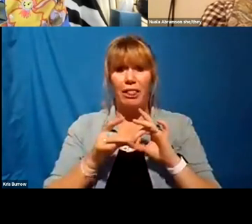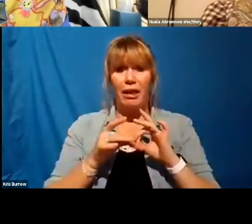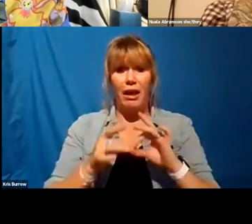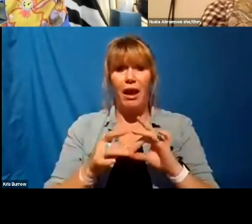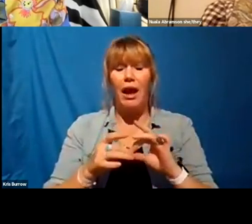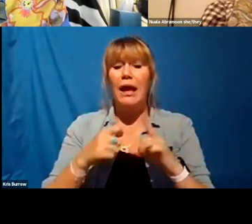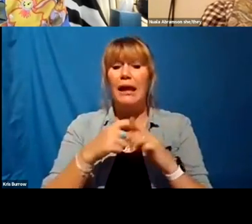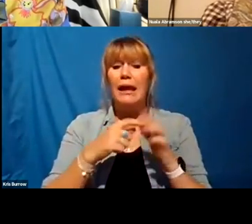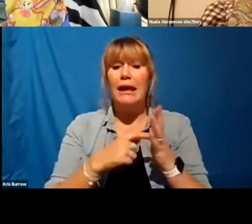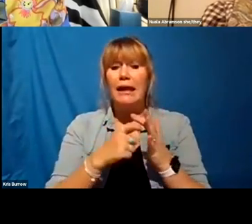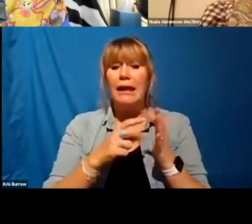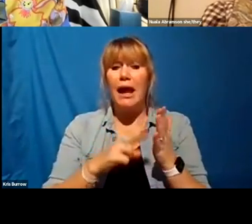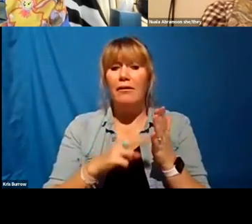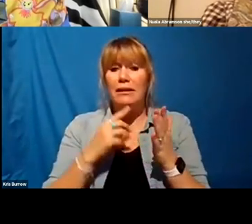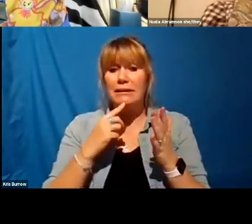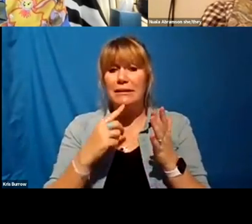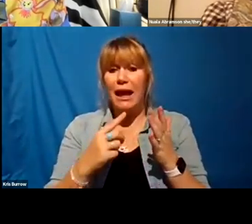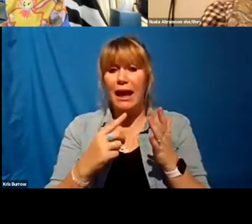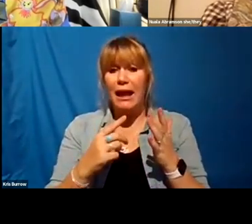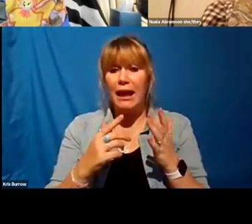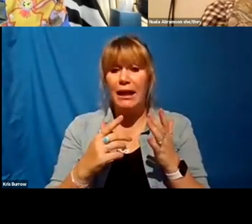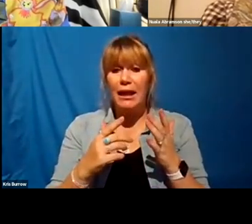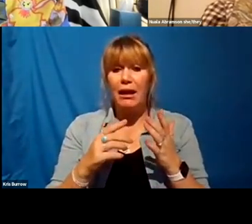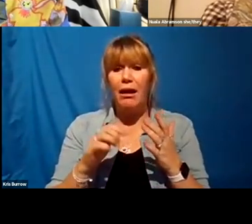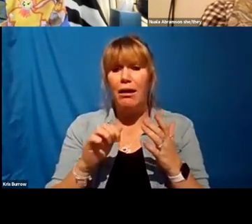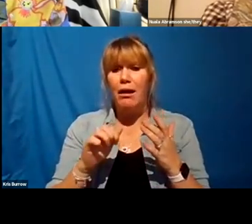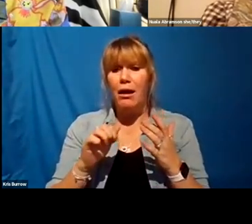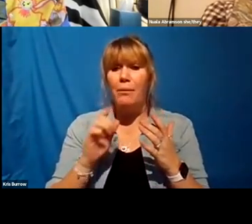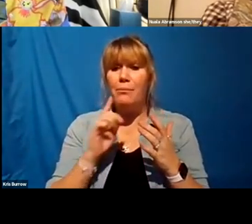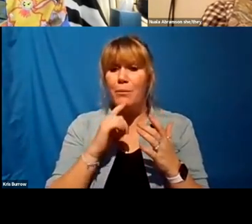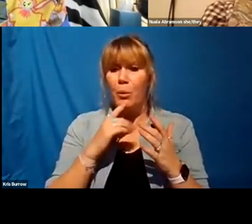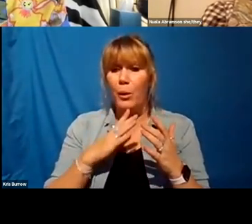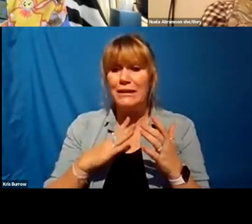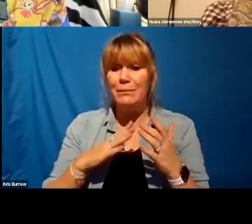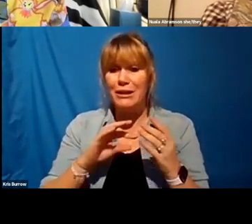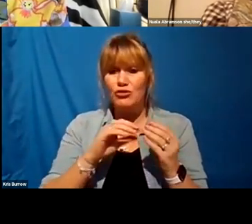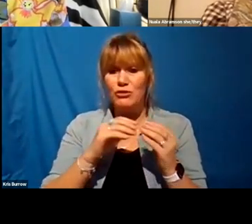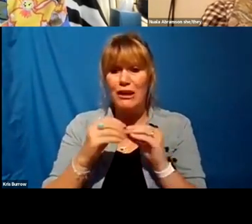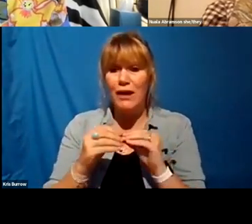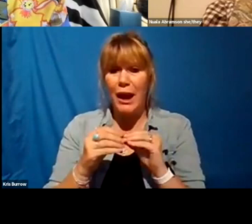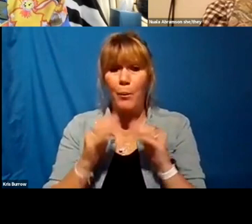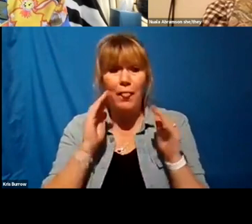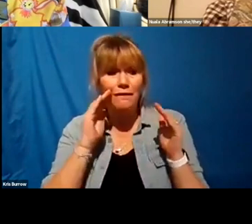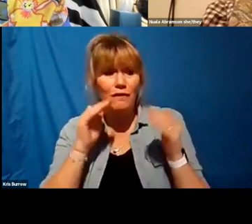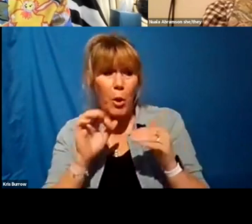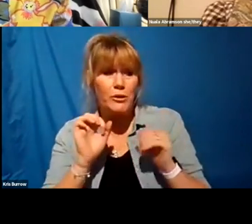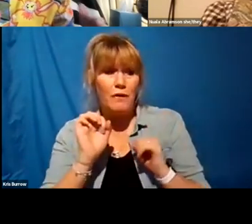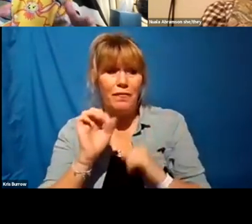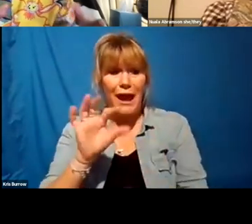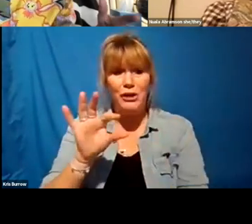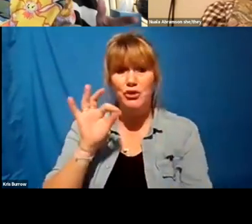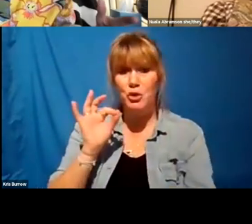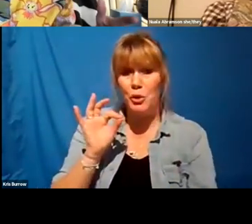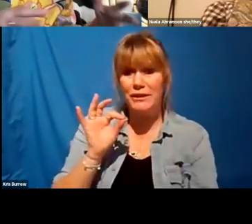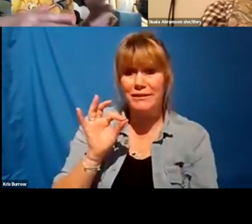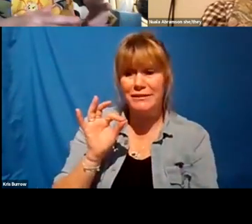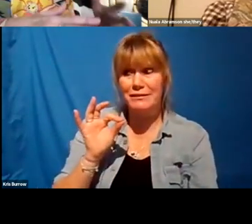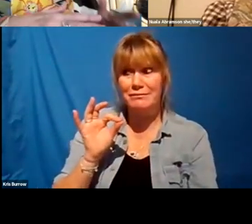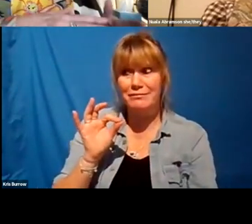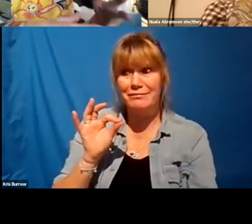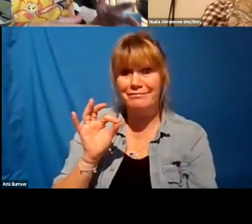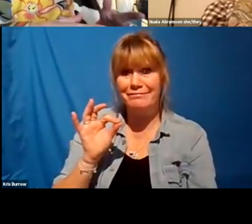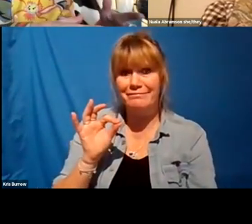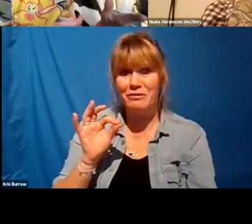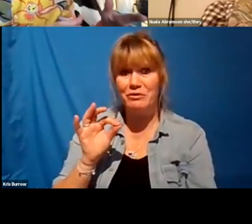Karen is saying yes, or people wanting me to recreate some of my pieces with a focus on the subject of their choice. It's a bit like, do it again but make